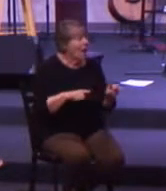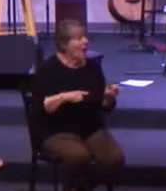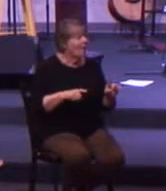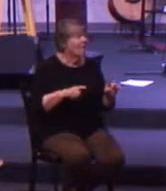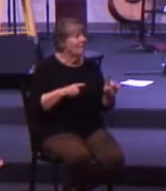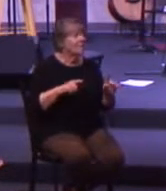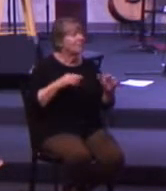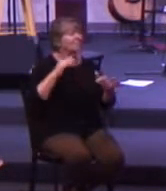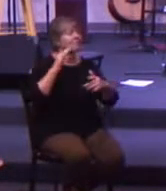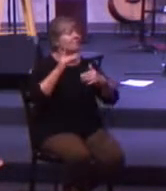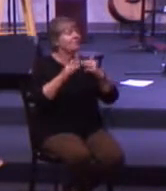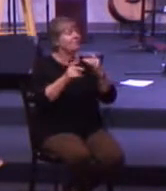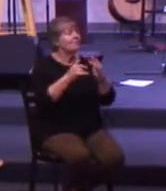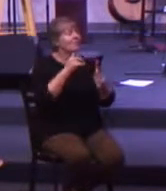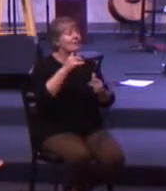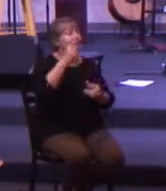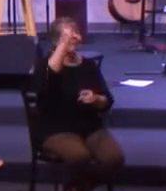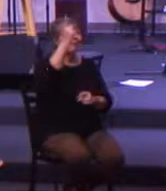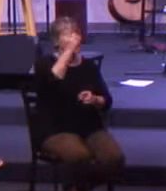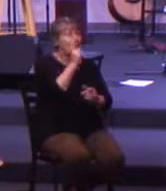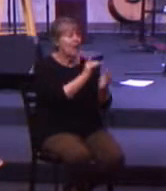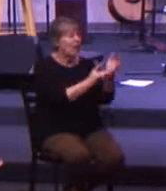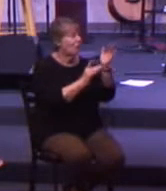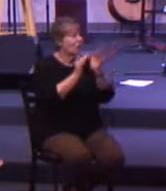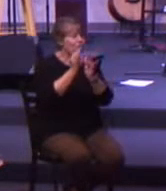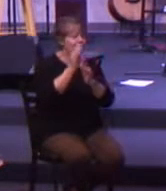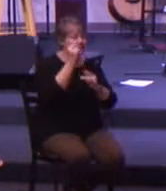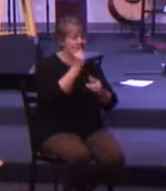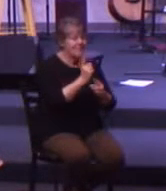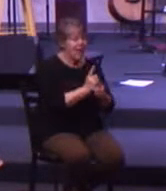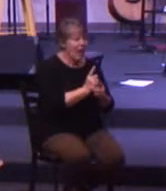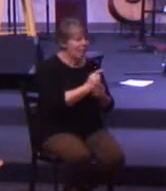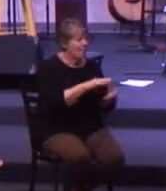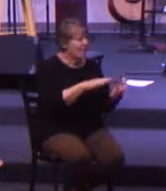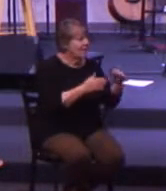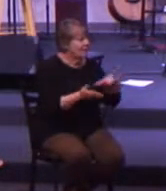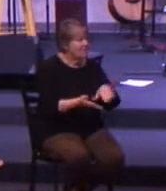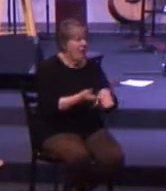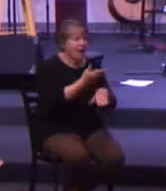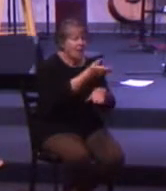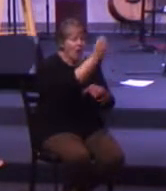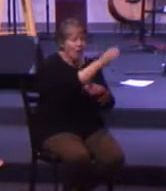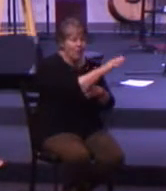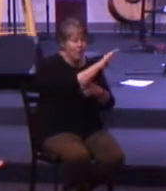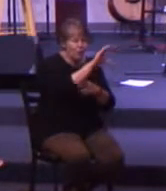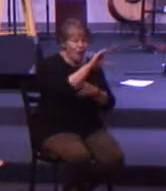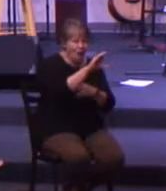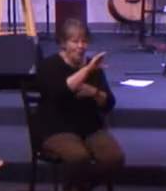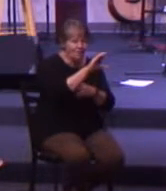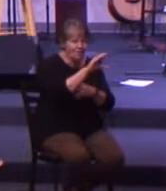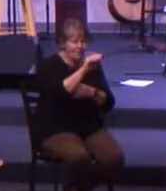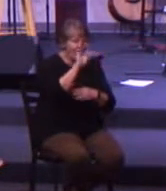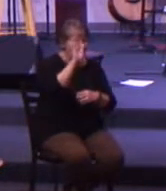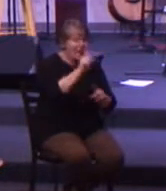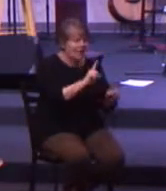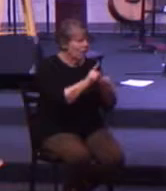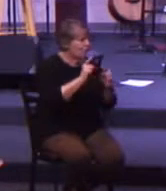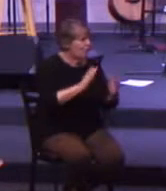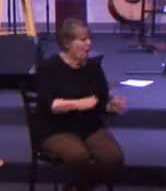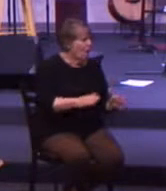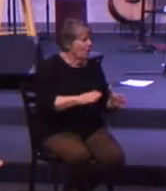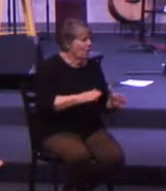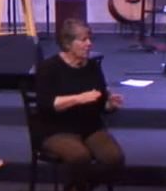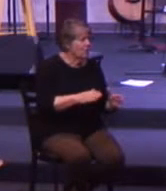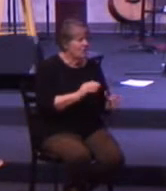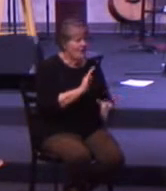when Jesus died on the cross, when Jesus' followers gave up hope for 3 days and thought this is just another false Messiah that we'll forget